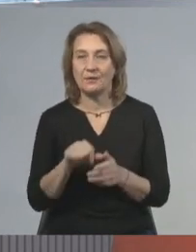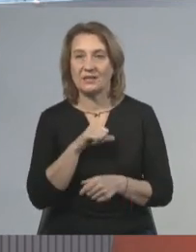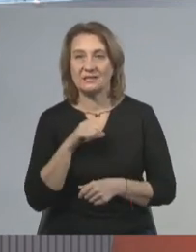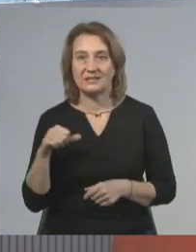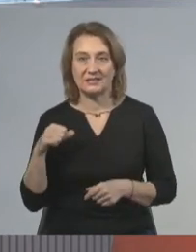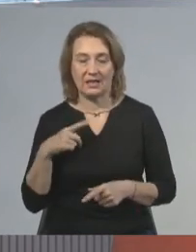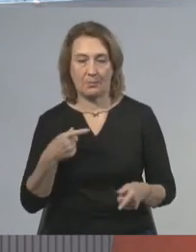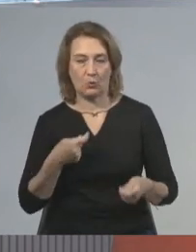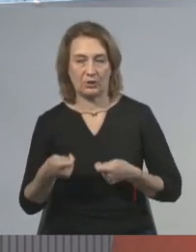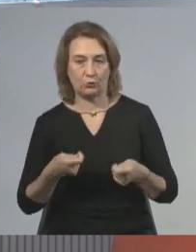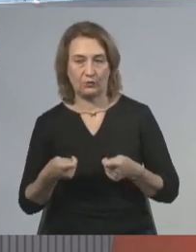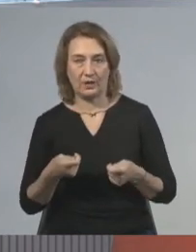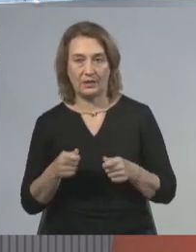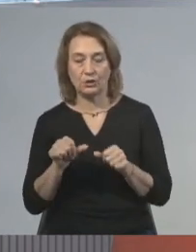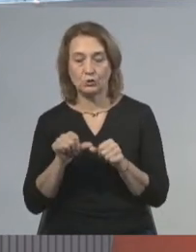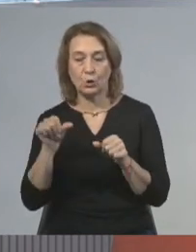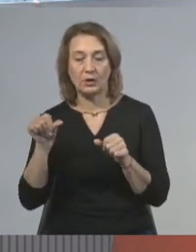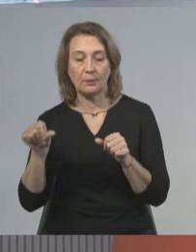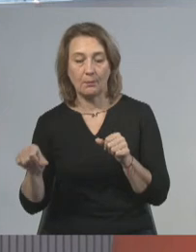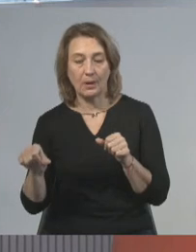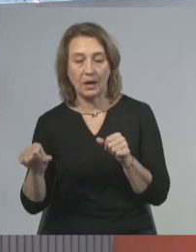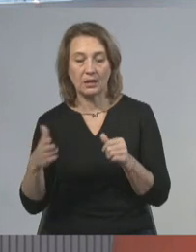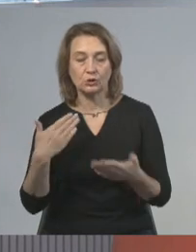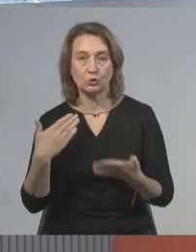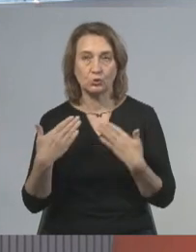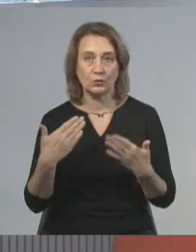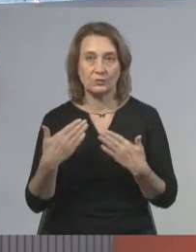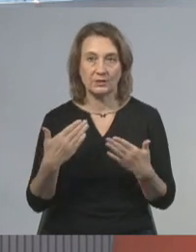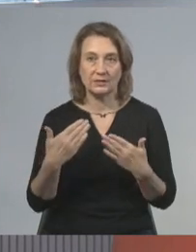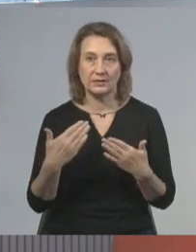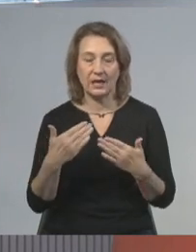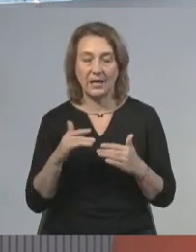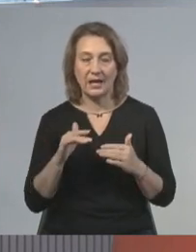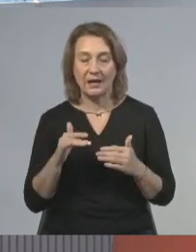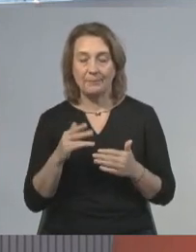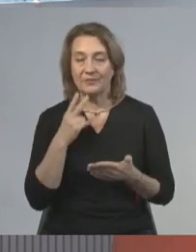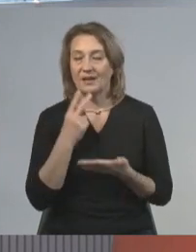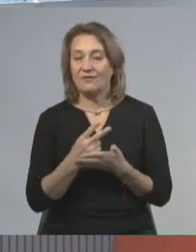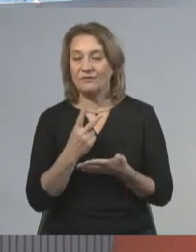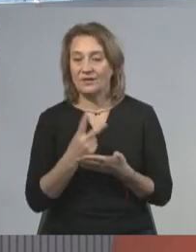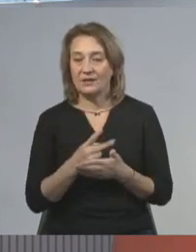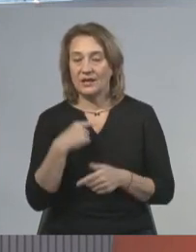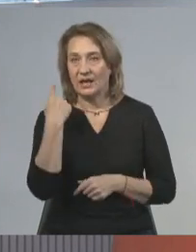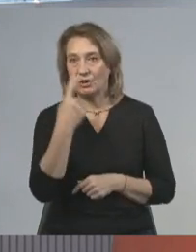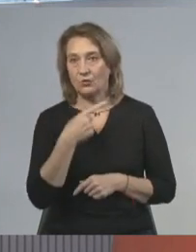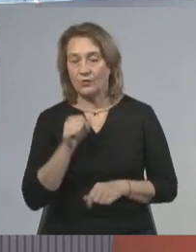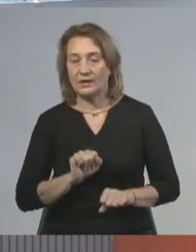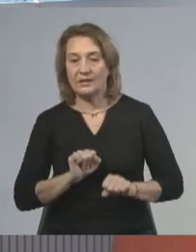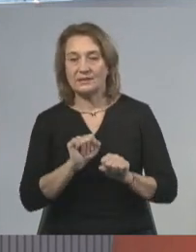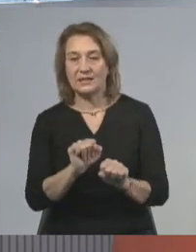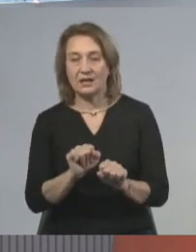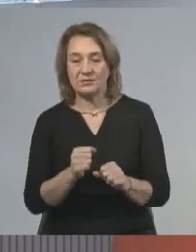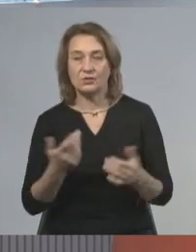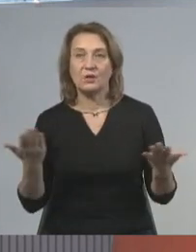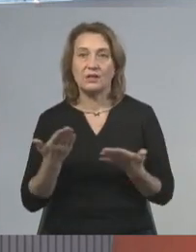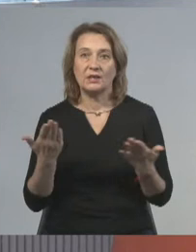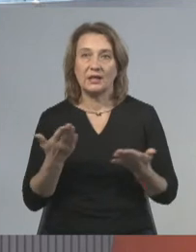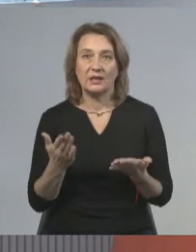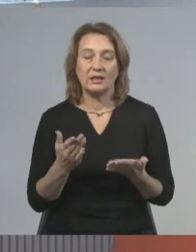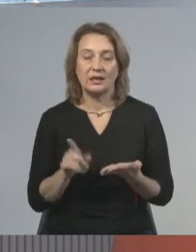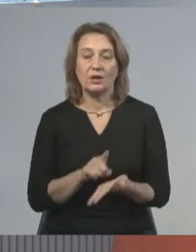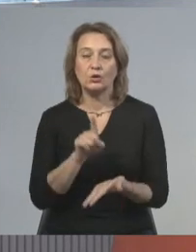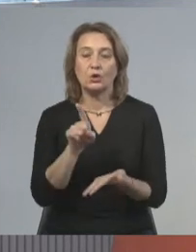branch on some actions and this also refers to the individual protective